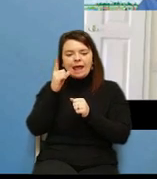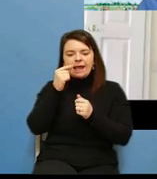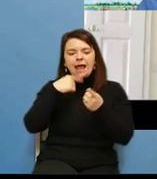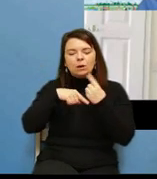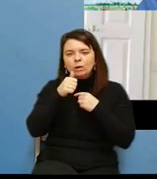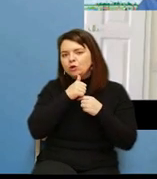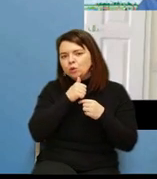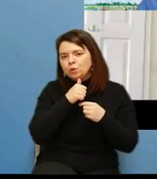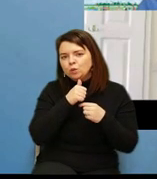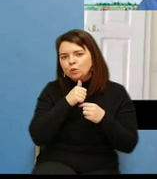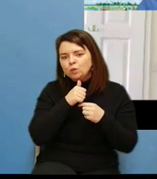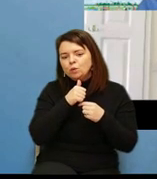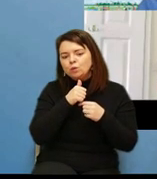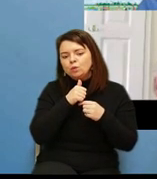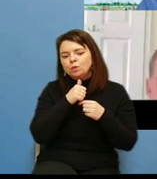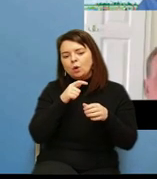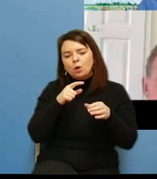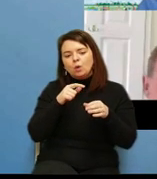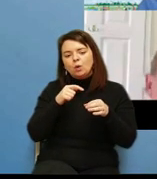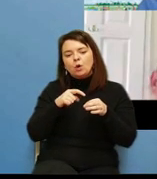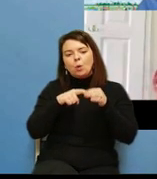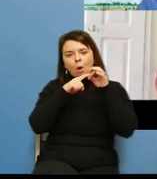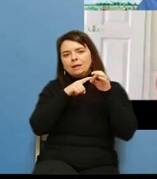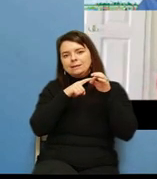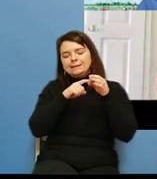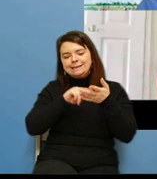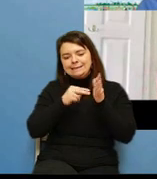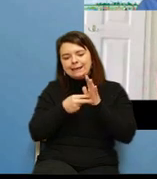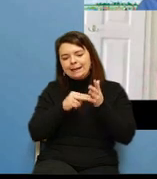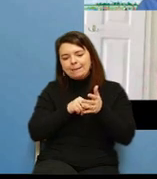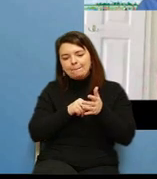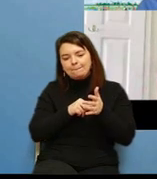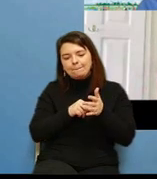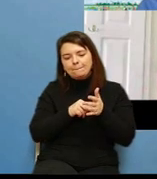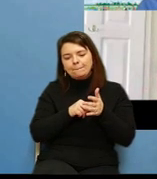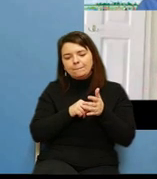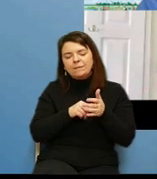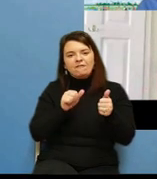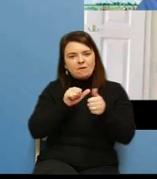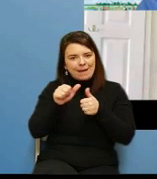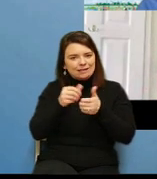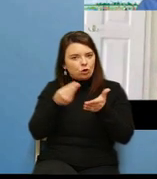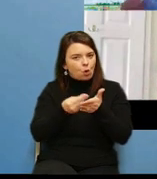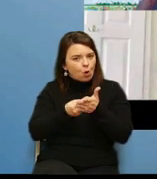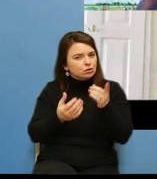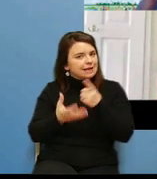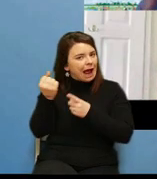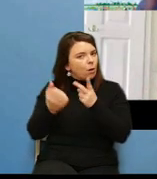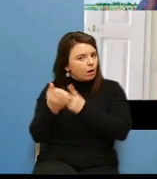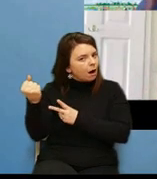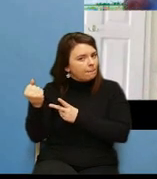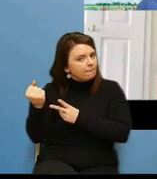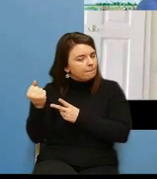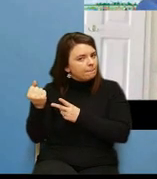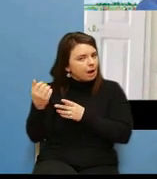around can we use the prescribing quality scheme also to further the cause on